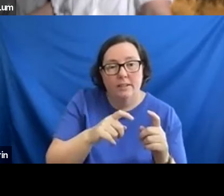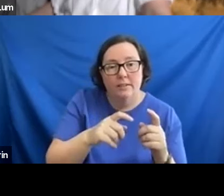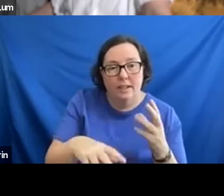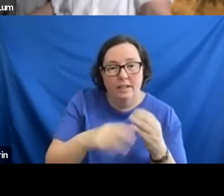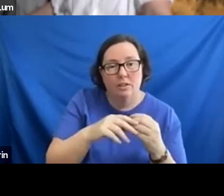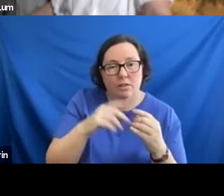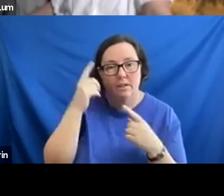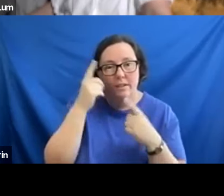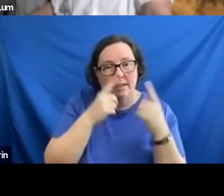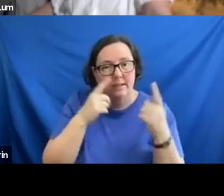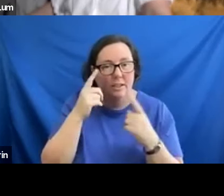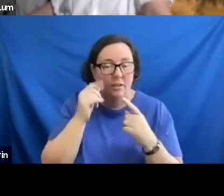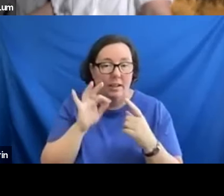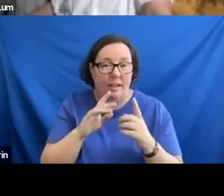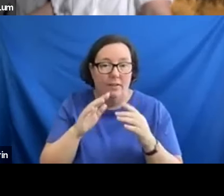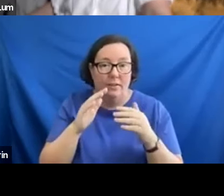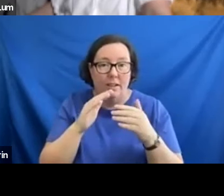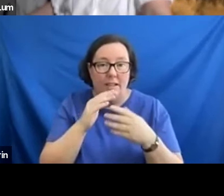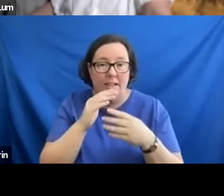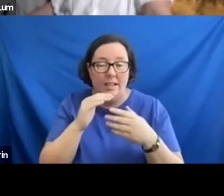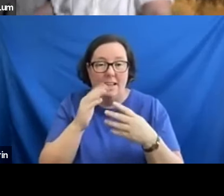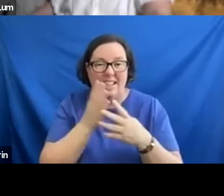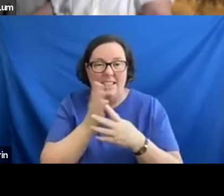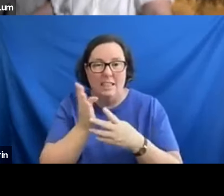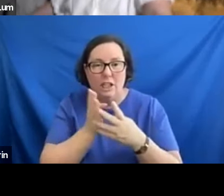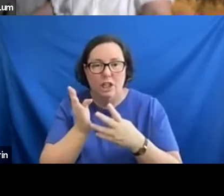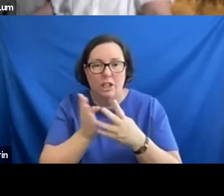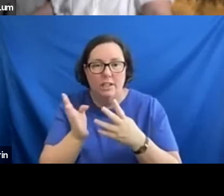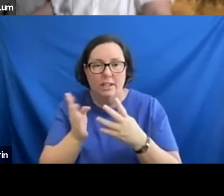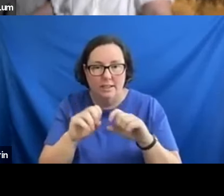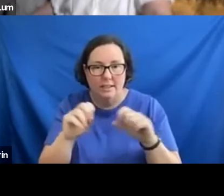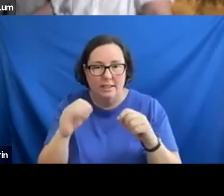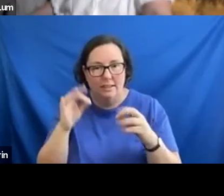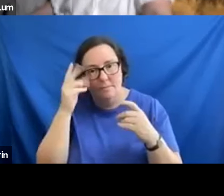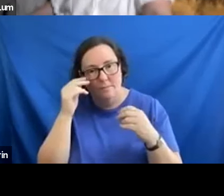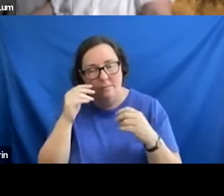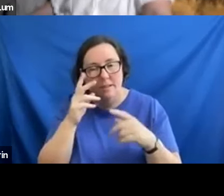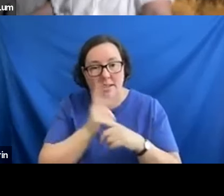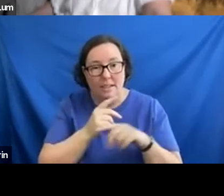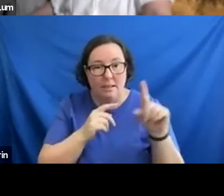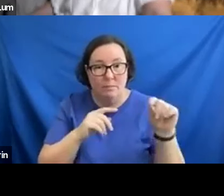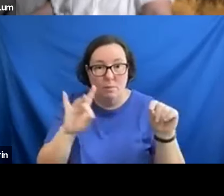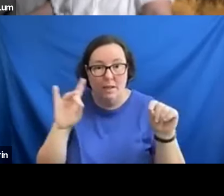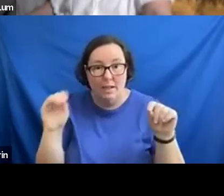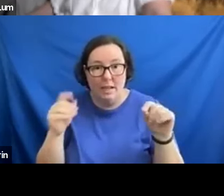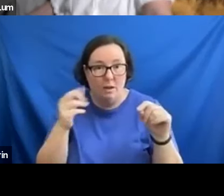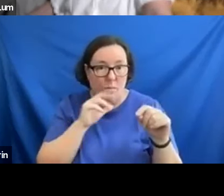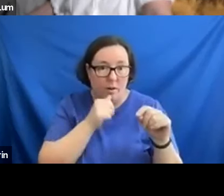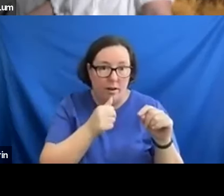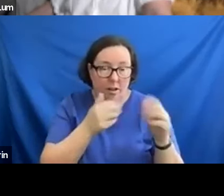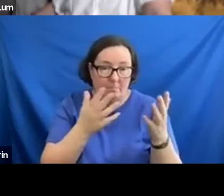additional consideration if we go to a tiered system of whether we retain the 20/80 combination that we had,